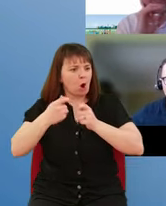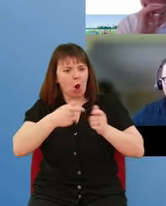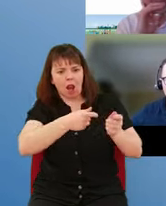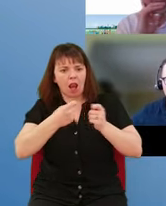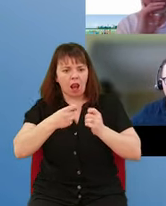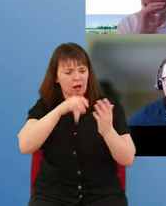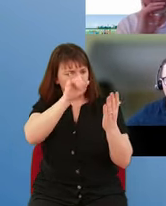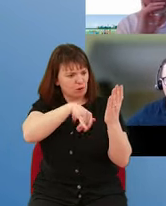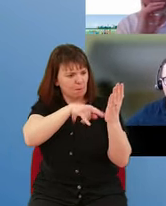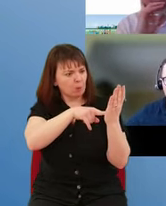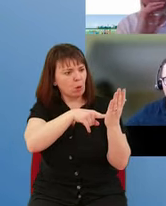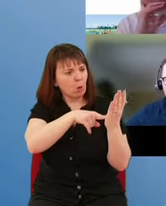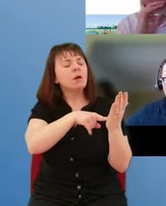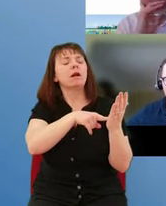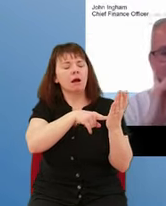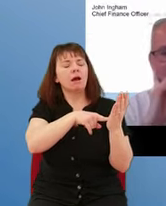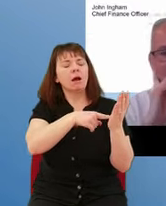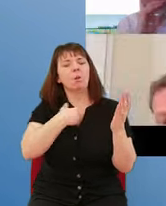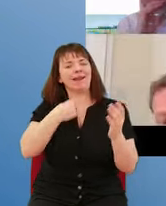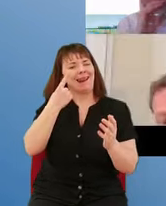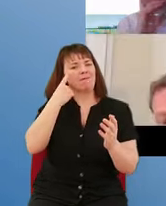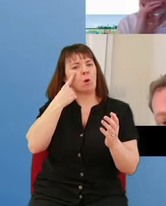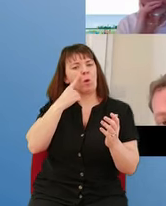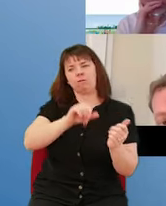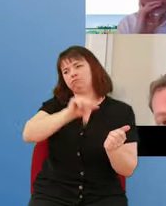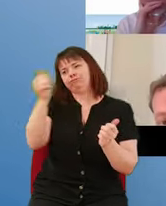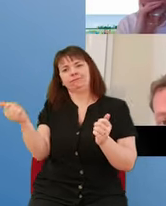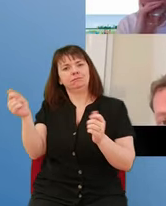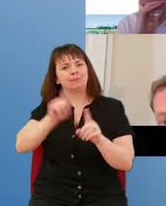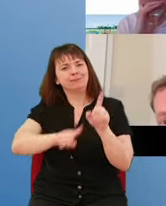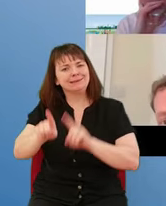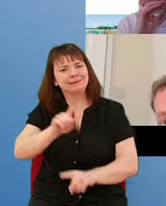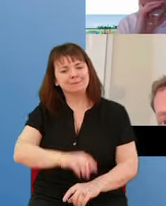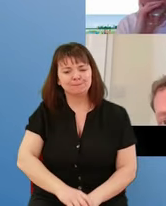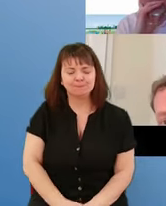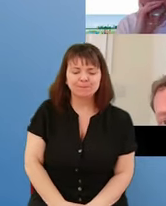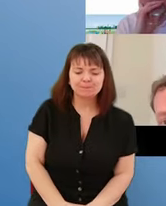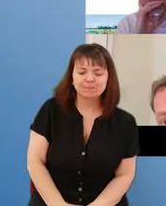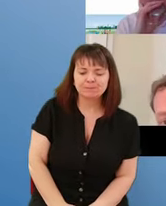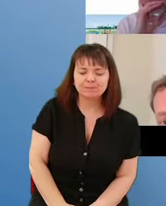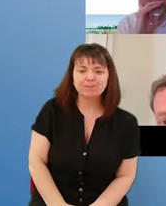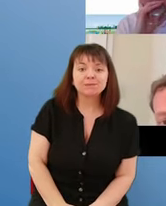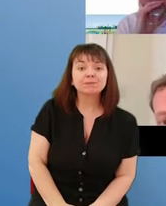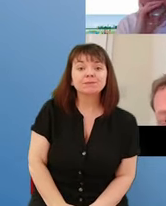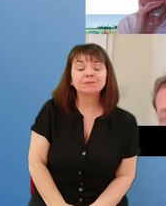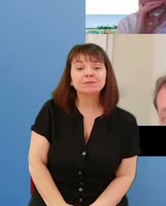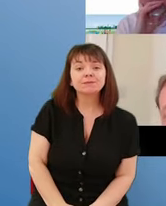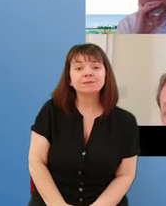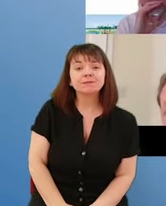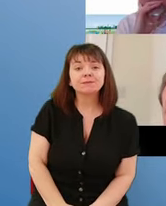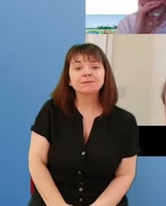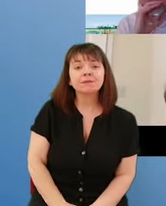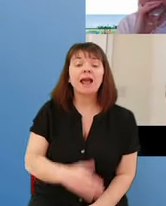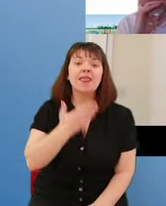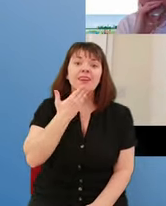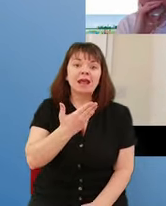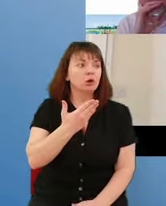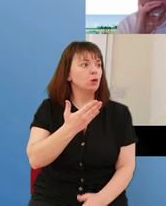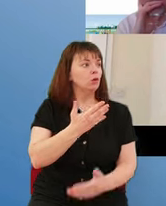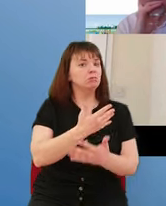That's great, thank you. Any other comments, questions?